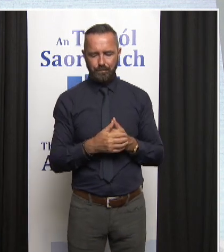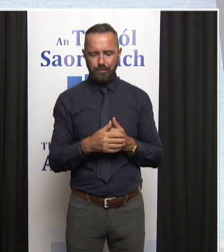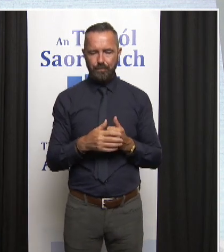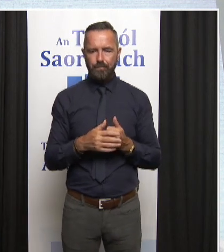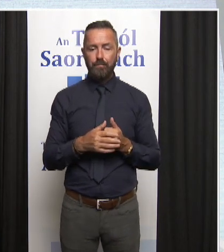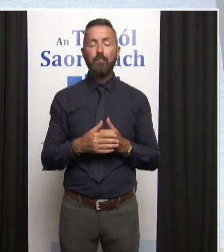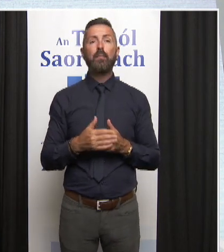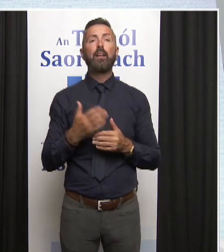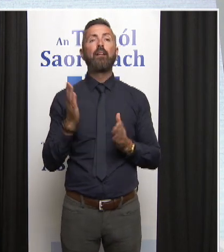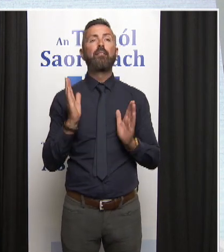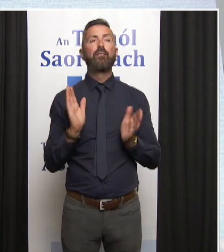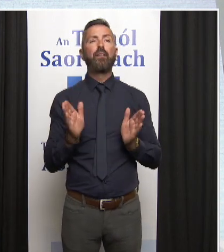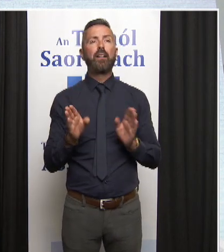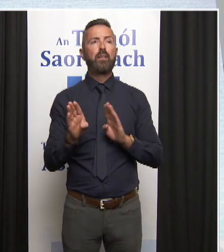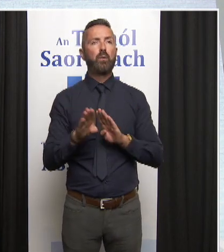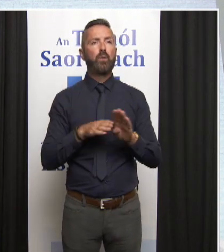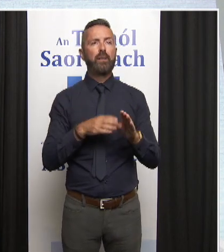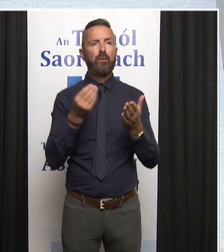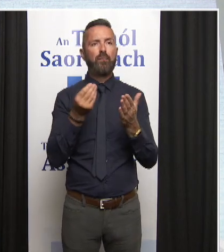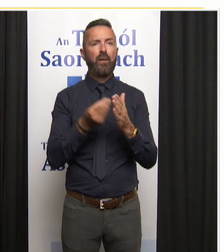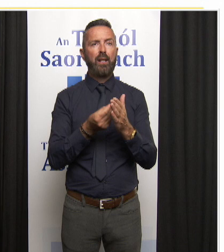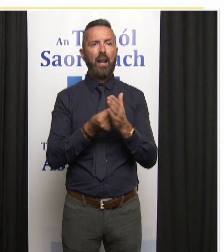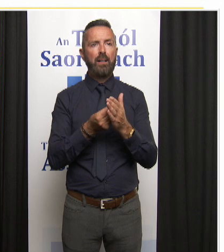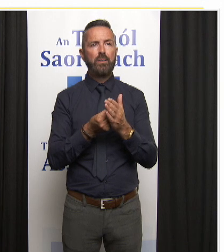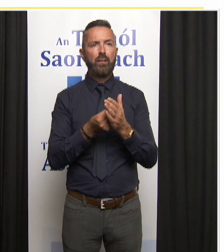And finally, with regard to the financial mode for the